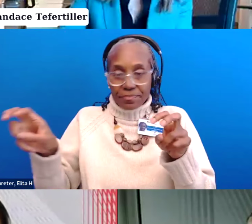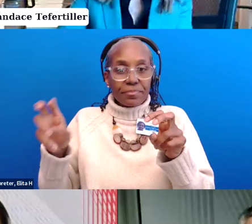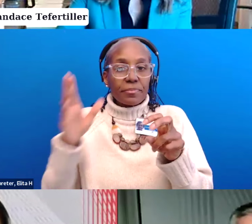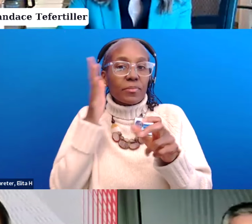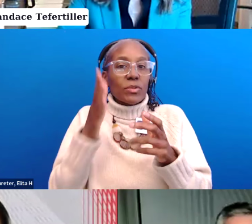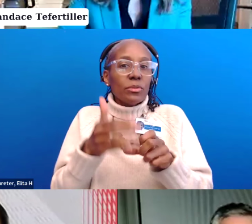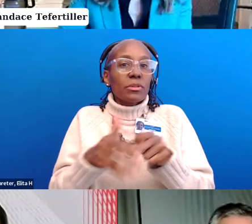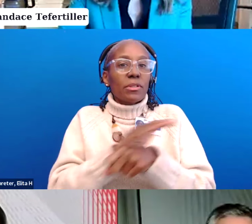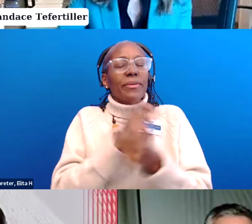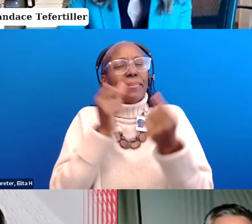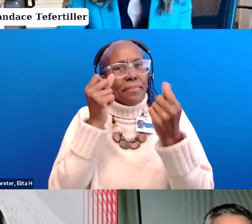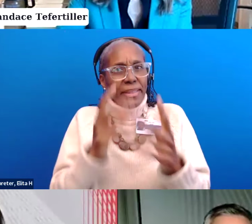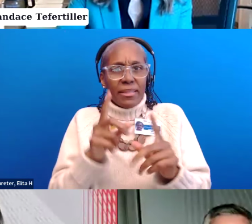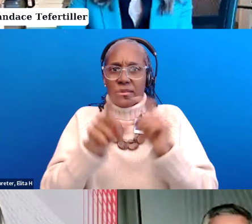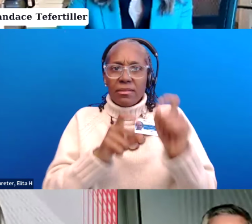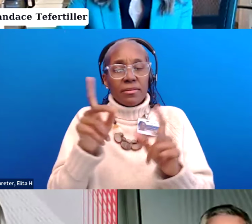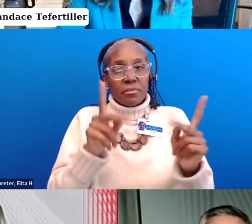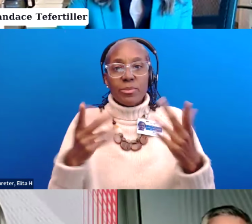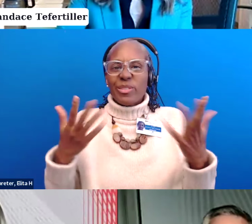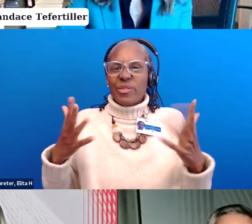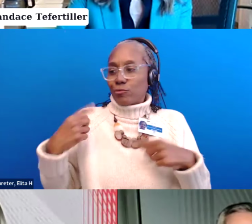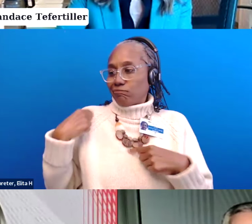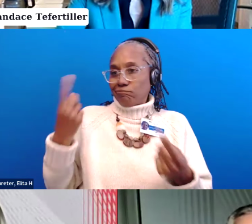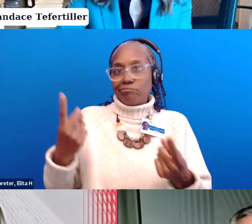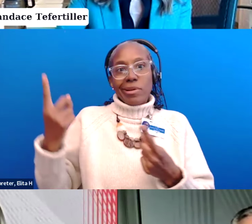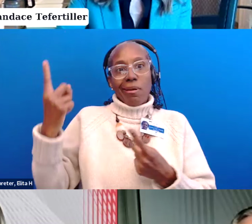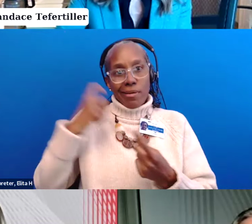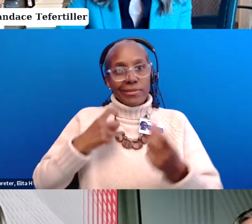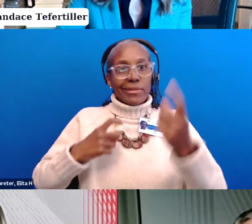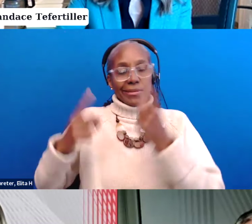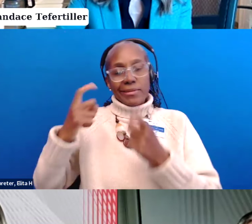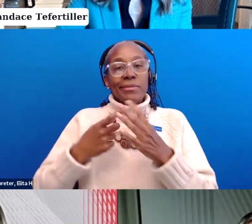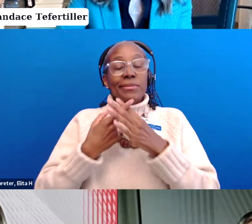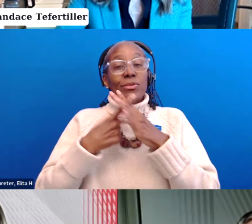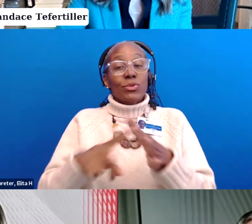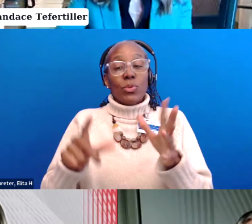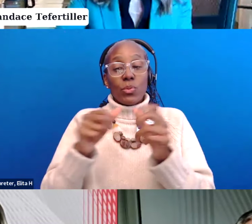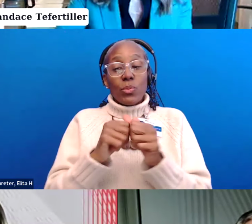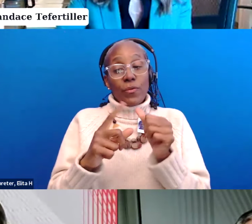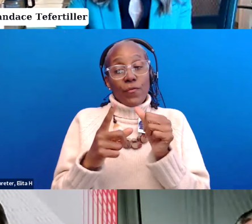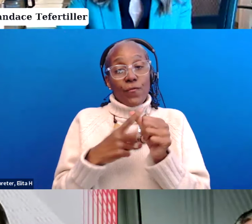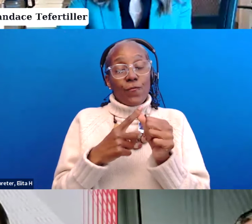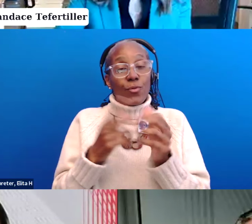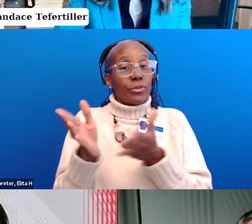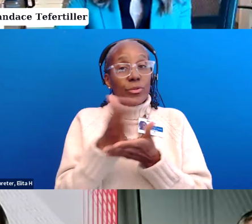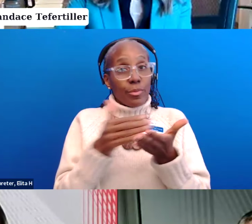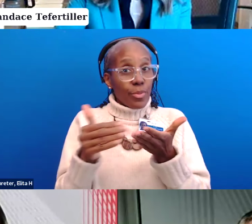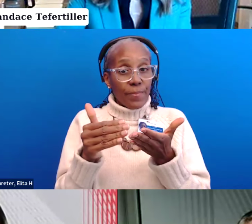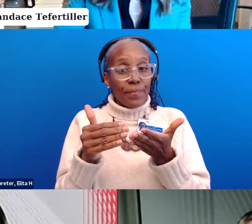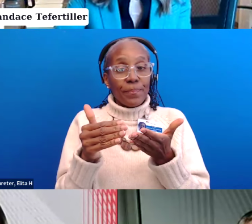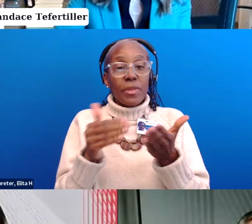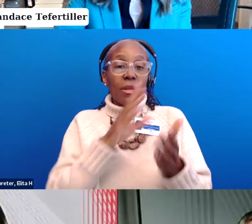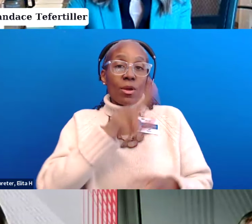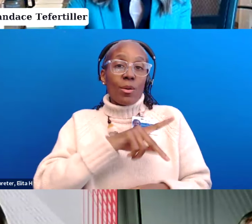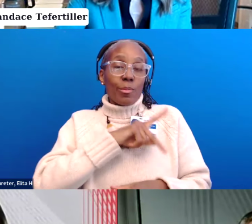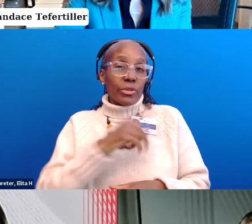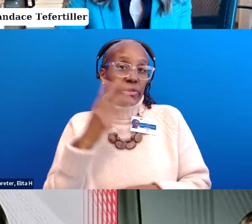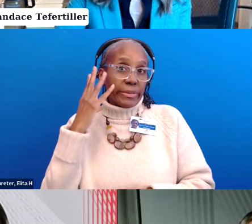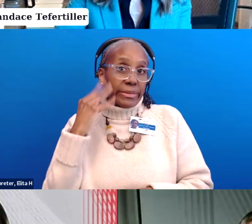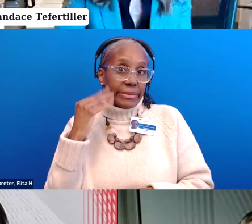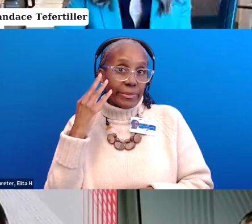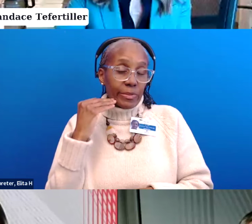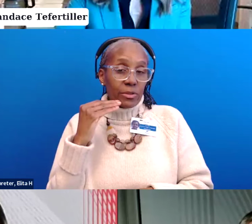cover a lot of the questions that people have been asking. We're going to start our first section with the personal experience,